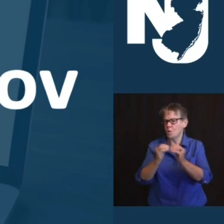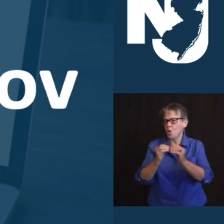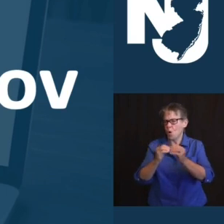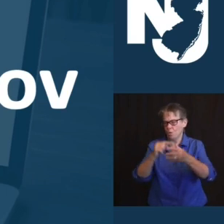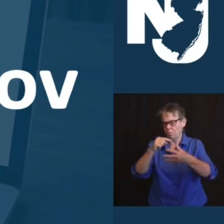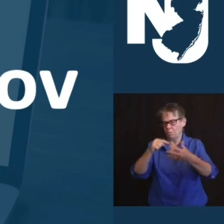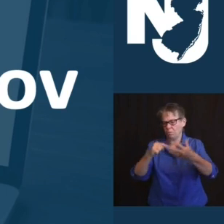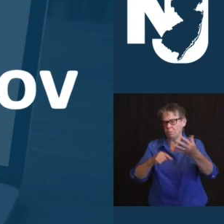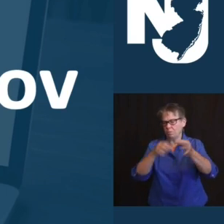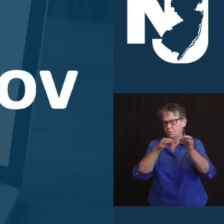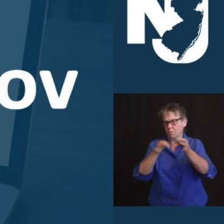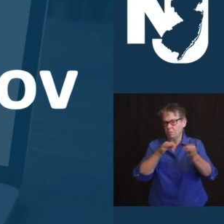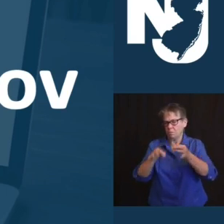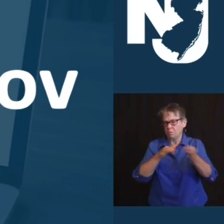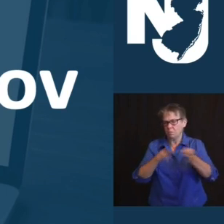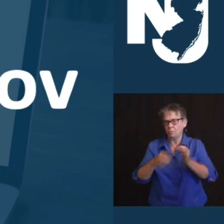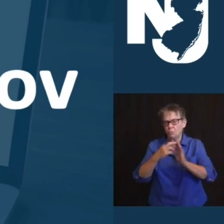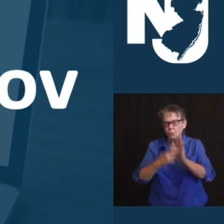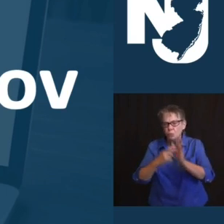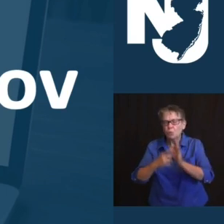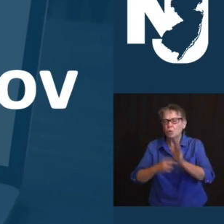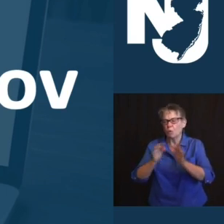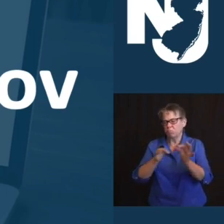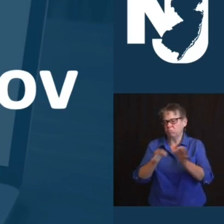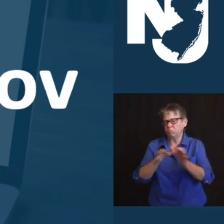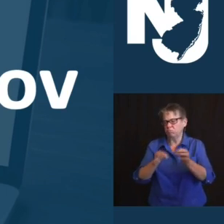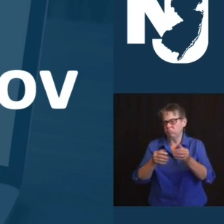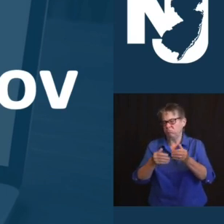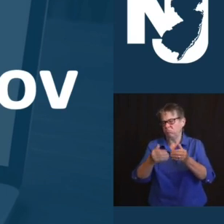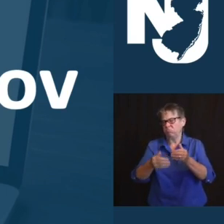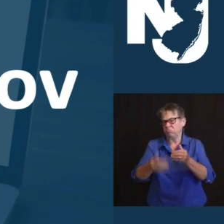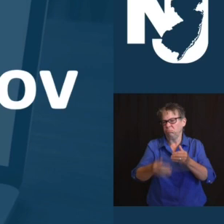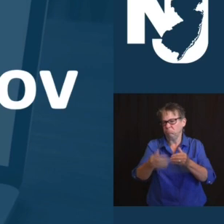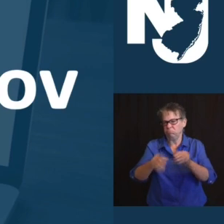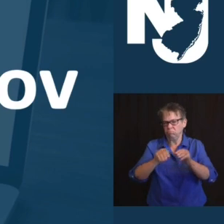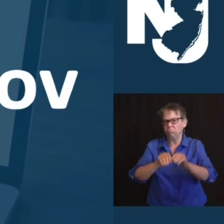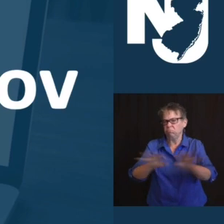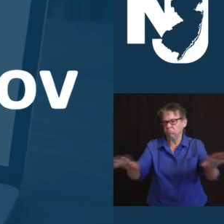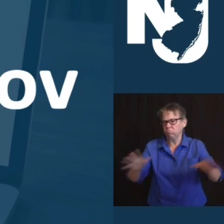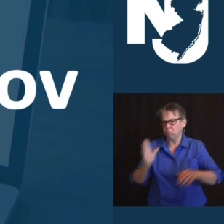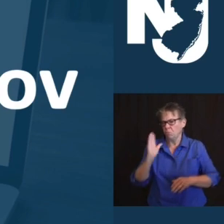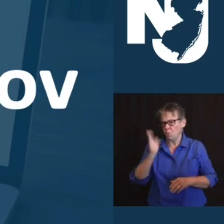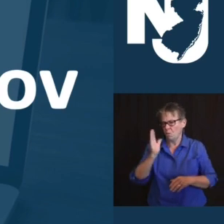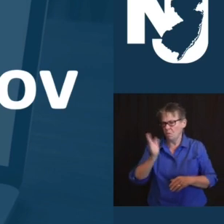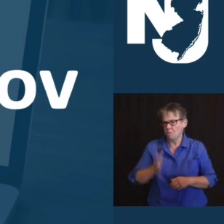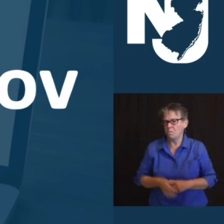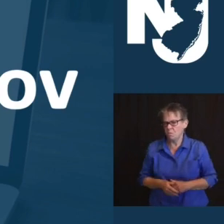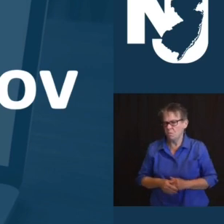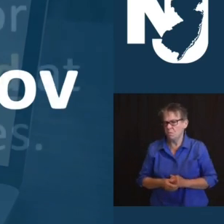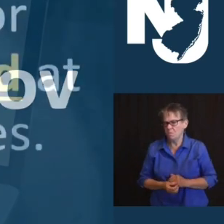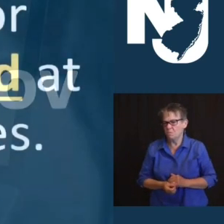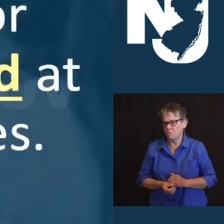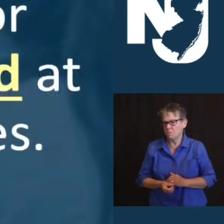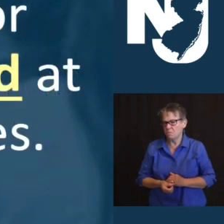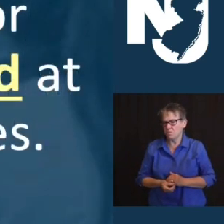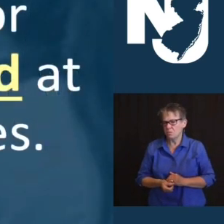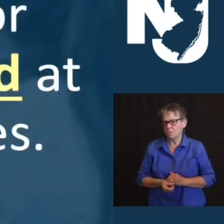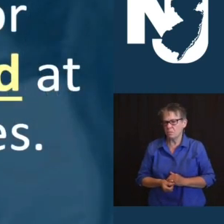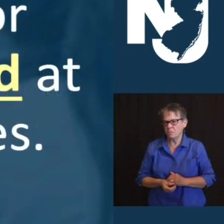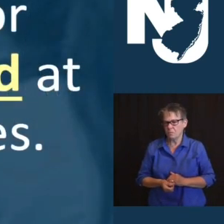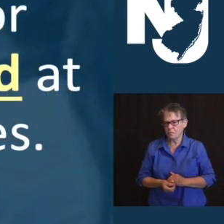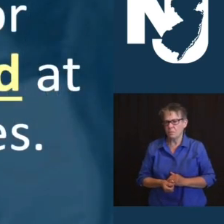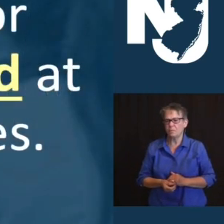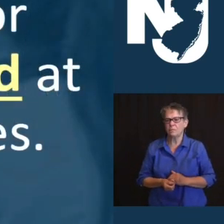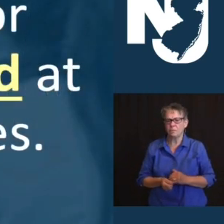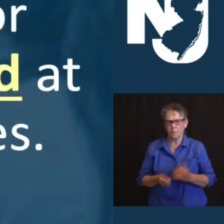guidance we have already given for other indoor activities. And again, as with all other indoor activities, the wearing of